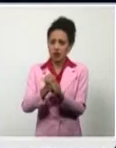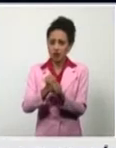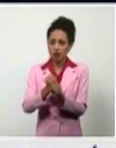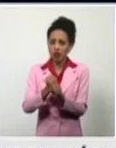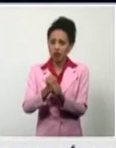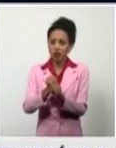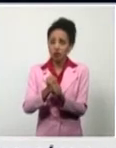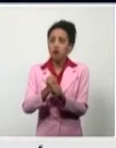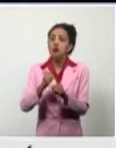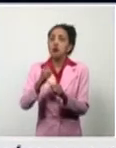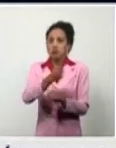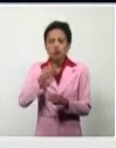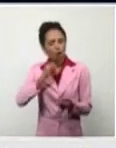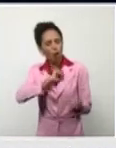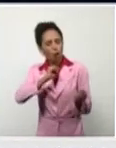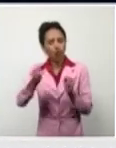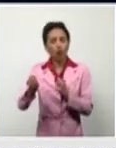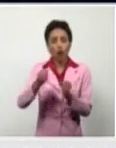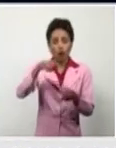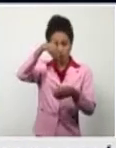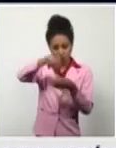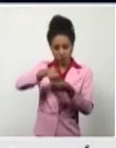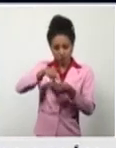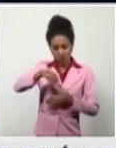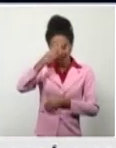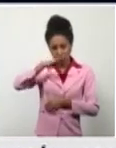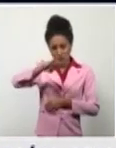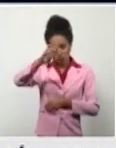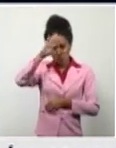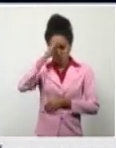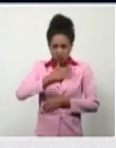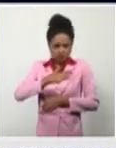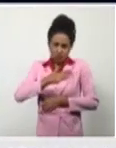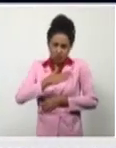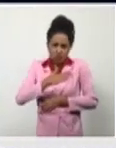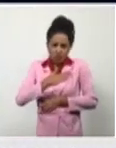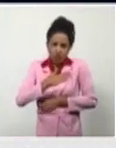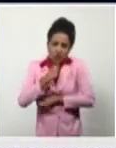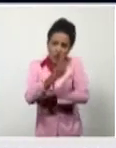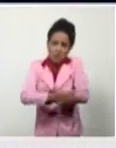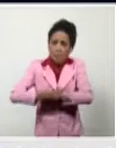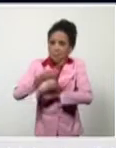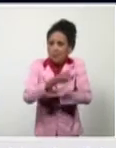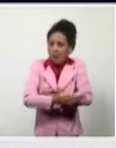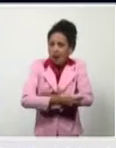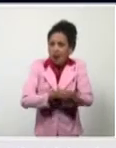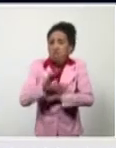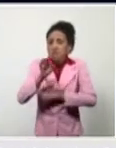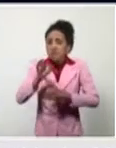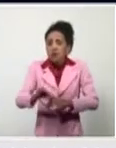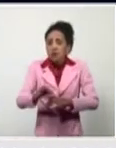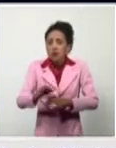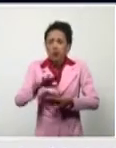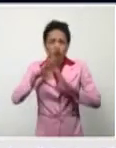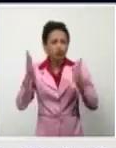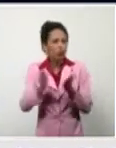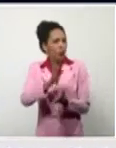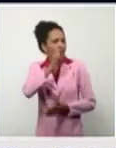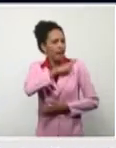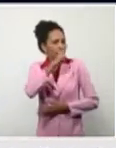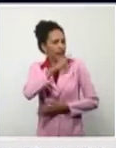and that's why there is a constant follow-up on the situation by all the authorities in the country.